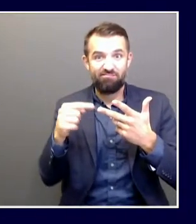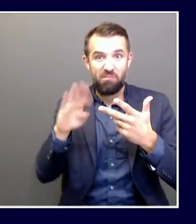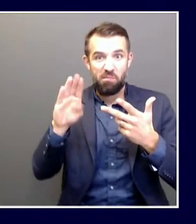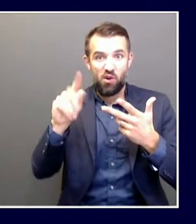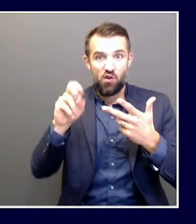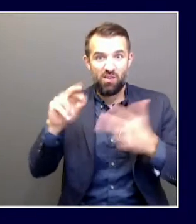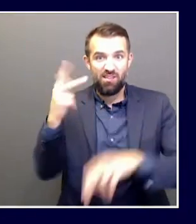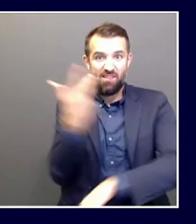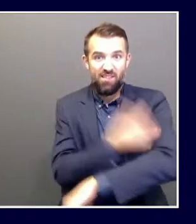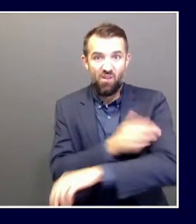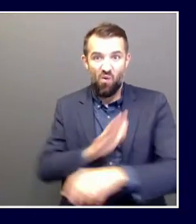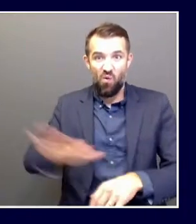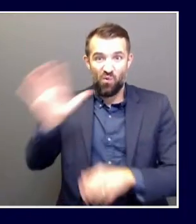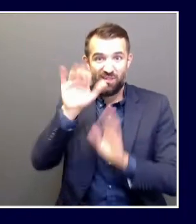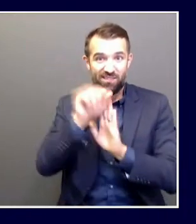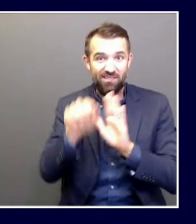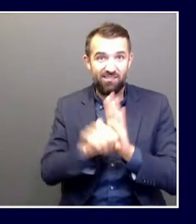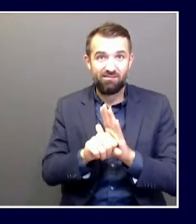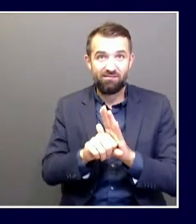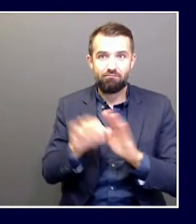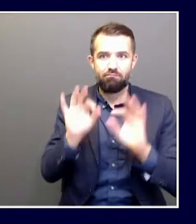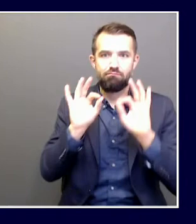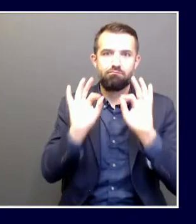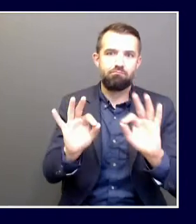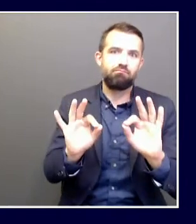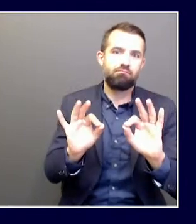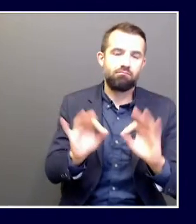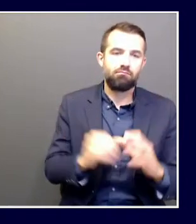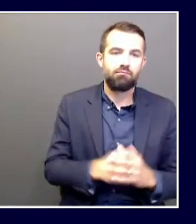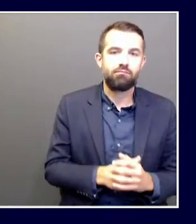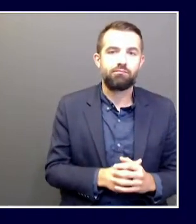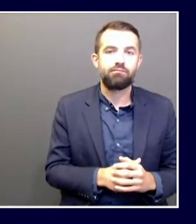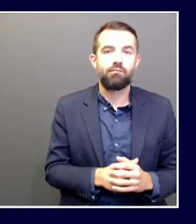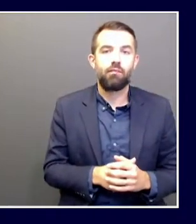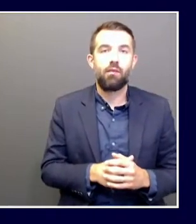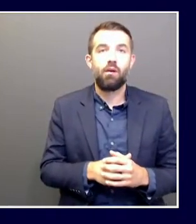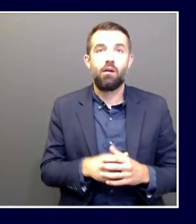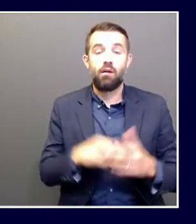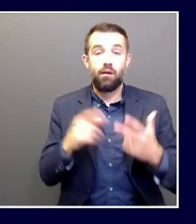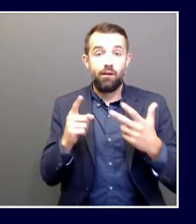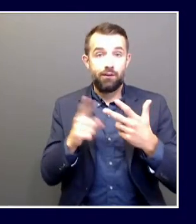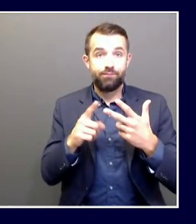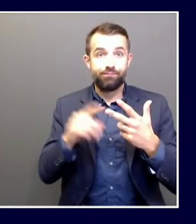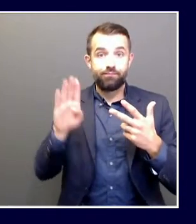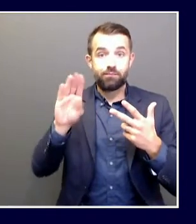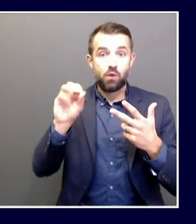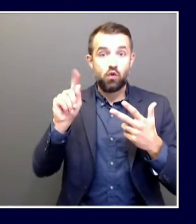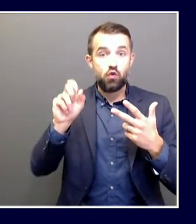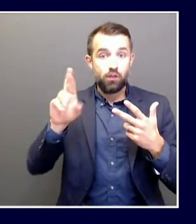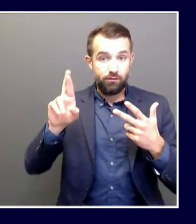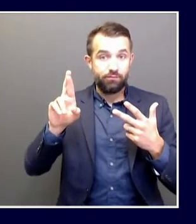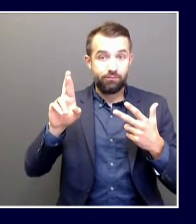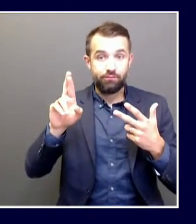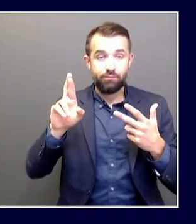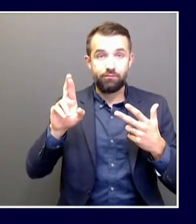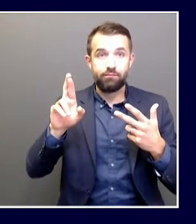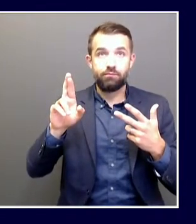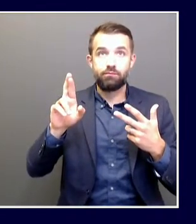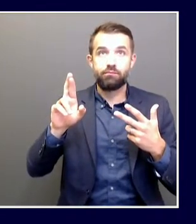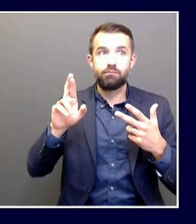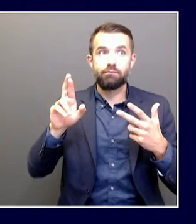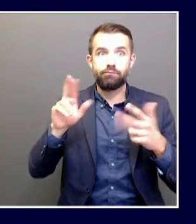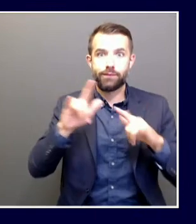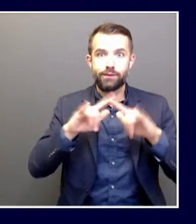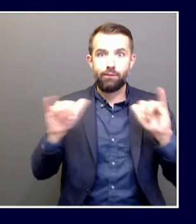also suggests that boosters are not crowding out access to first or second doses. That's a good thing